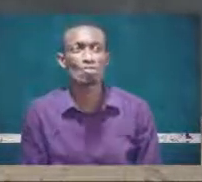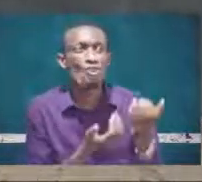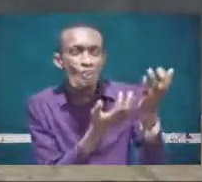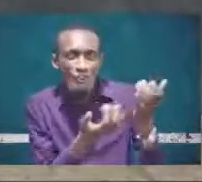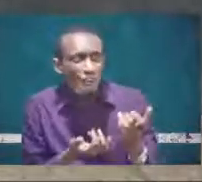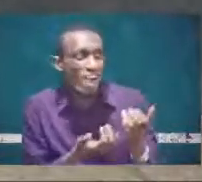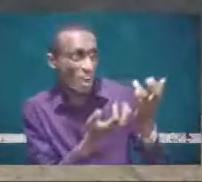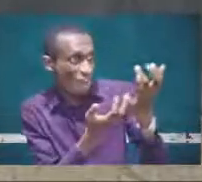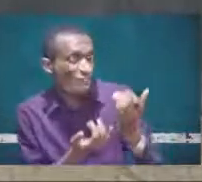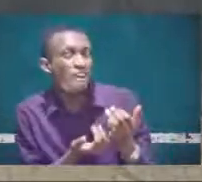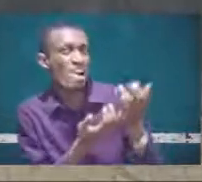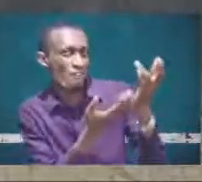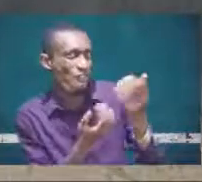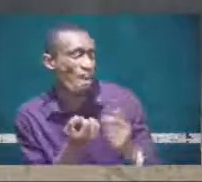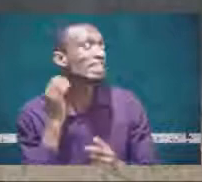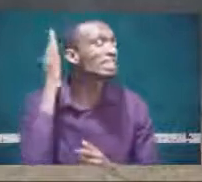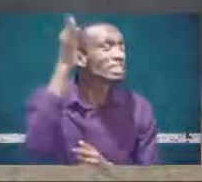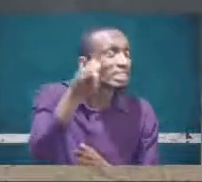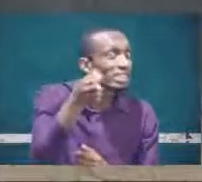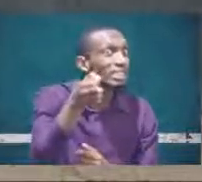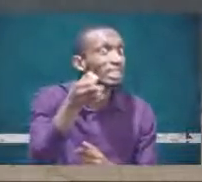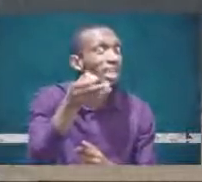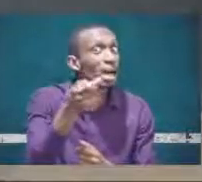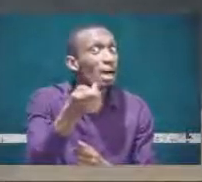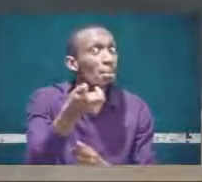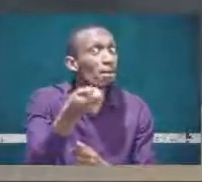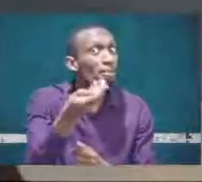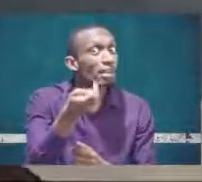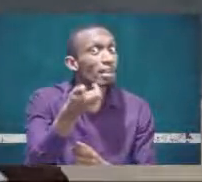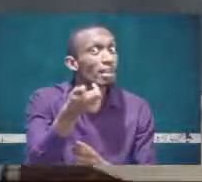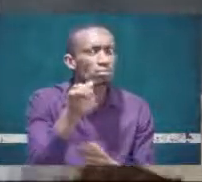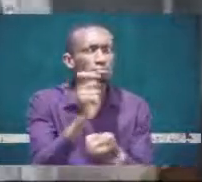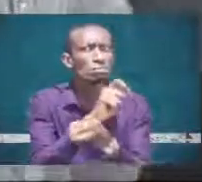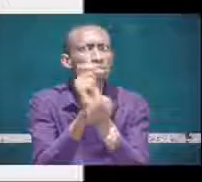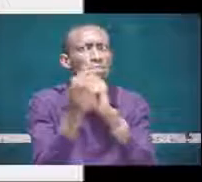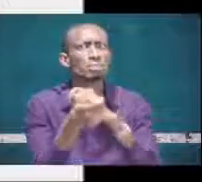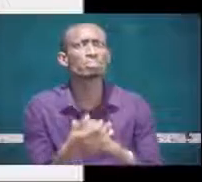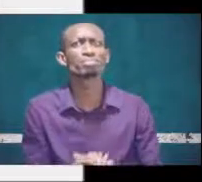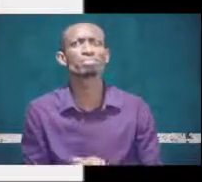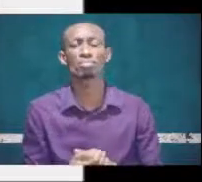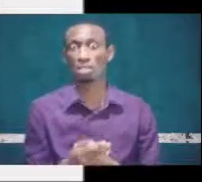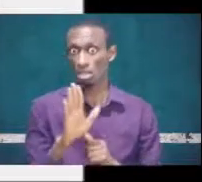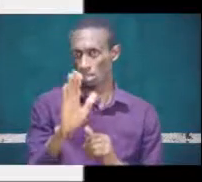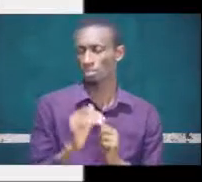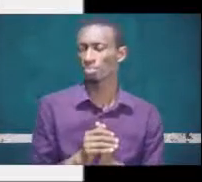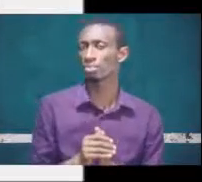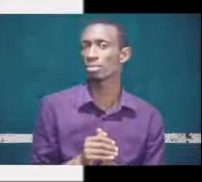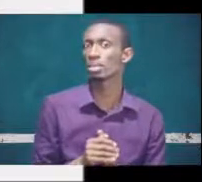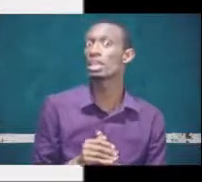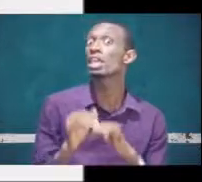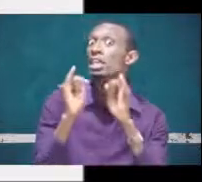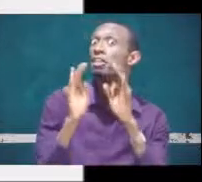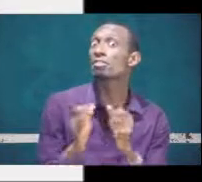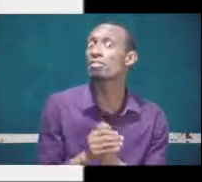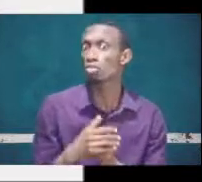Expectation of future price changes. So we are saying if consumers expect prices